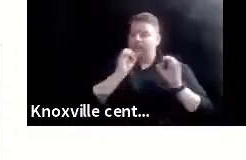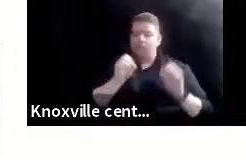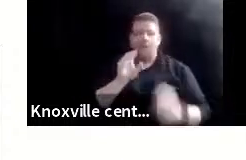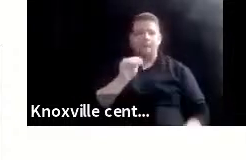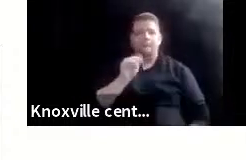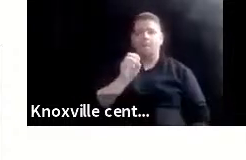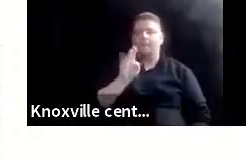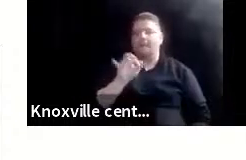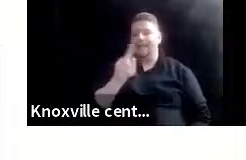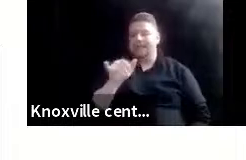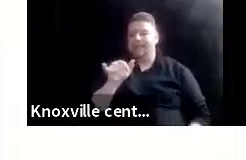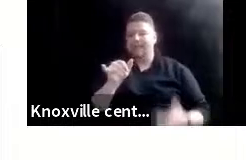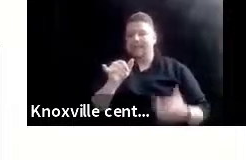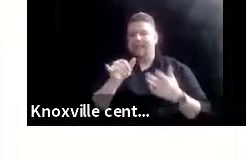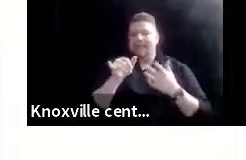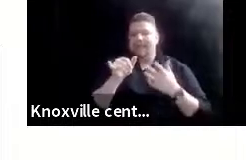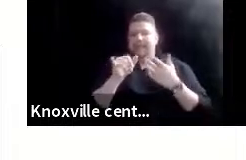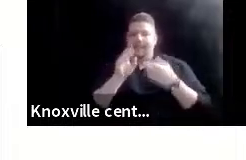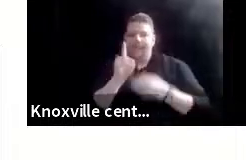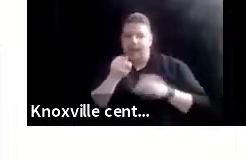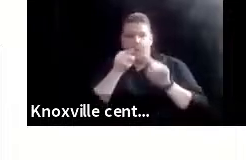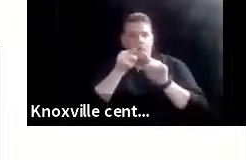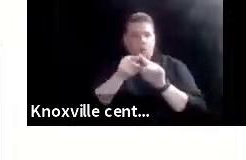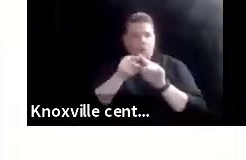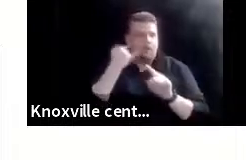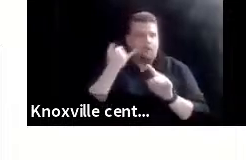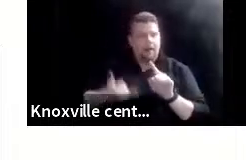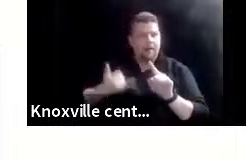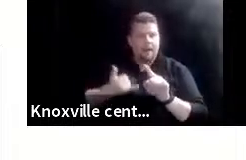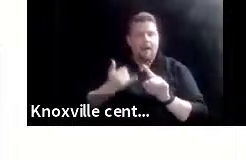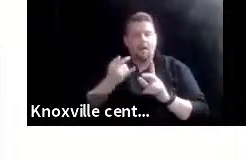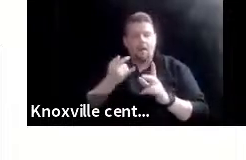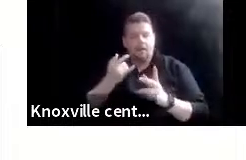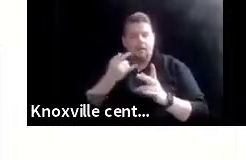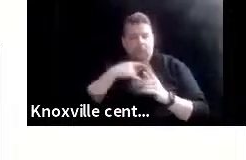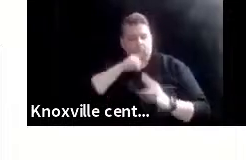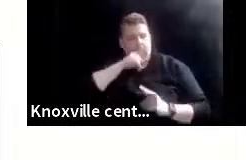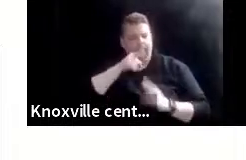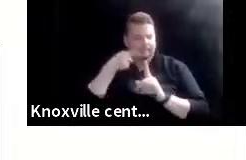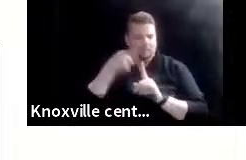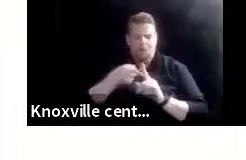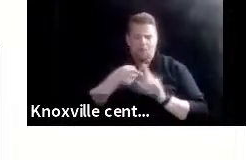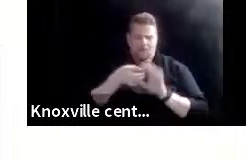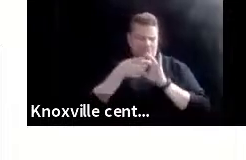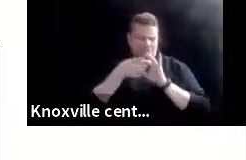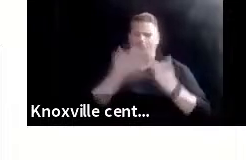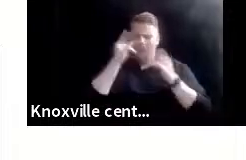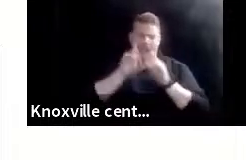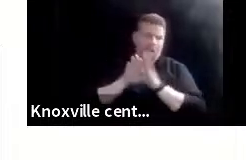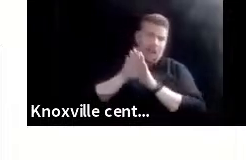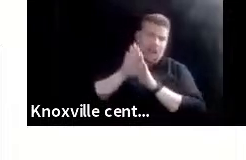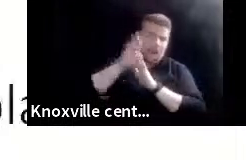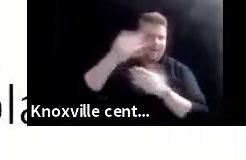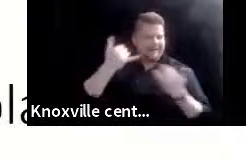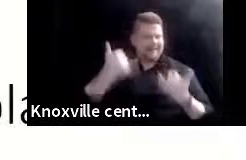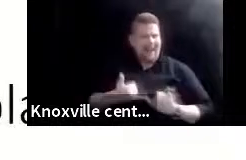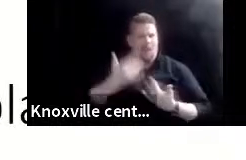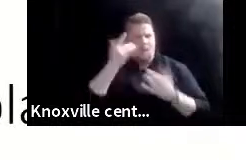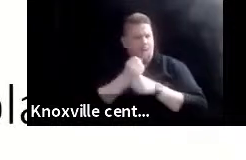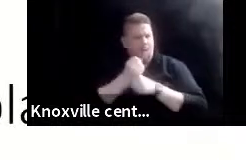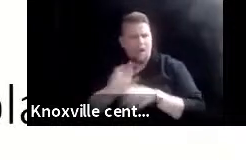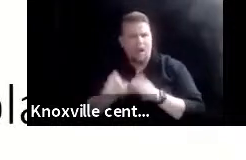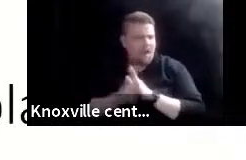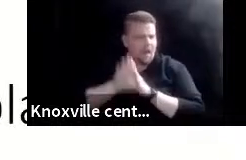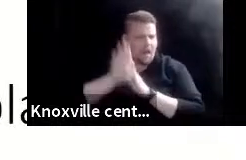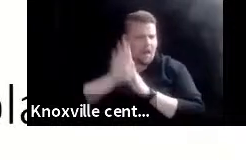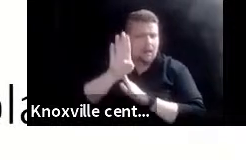signature to say that really points to why we're in that spike. So if